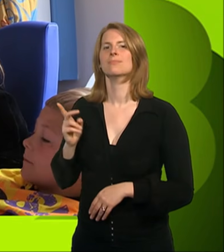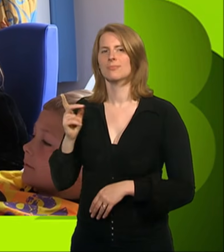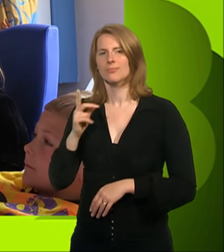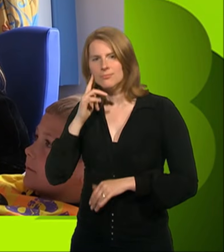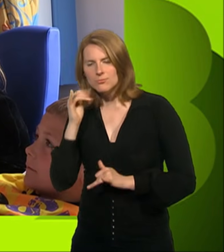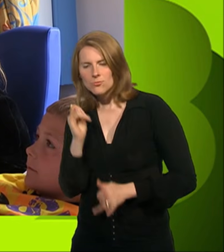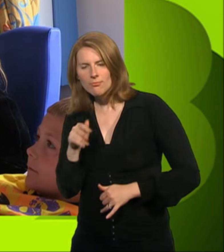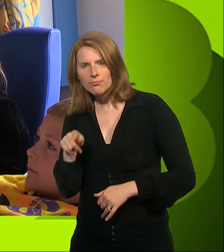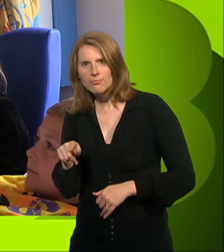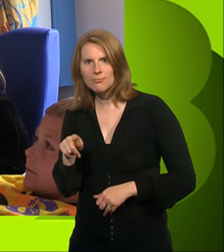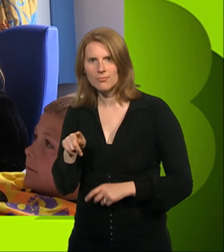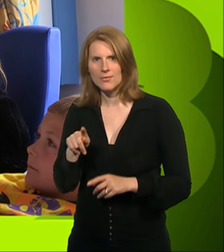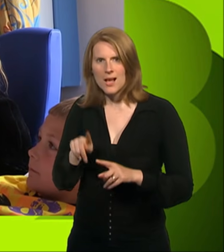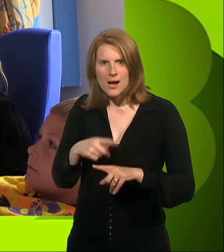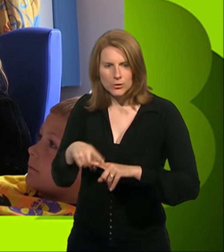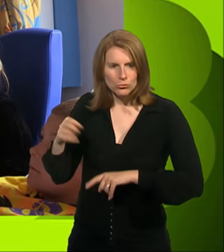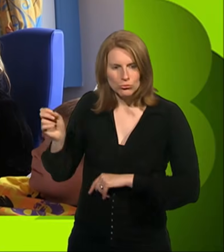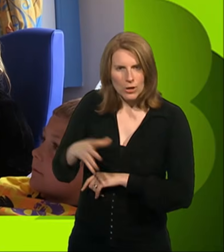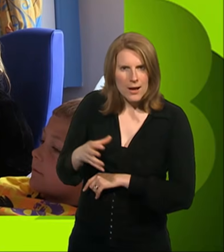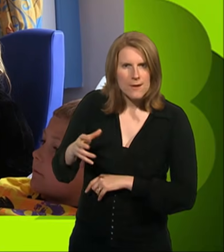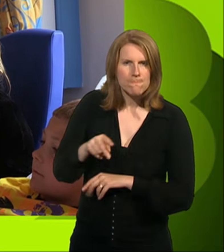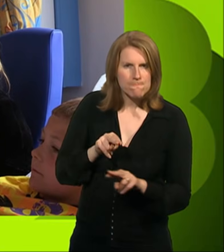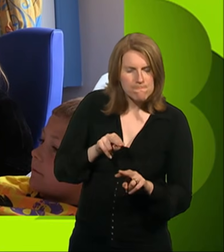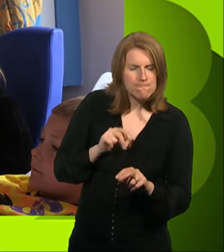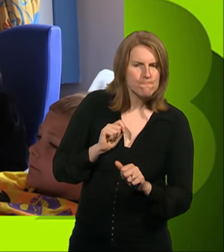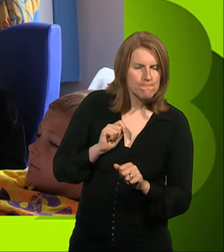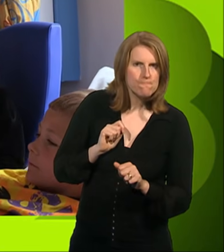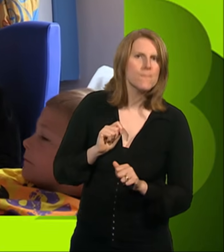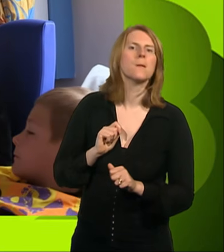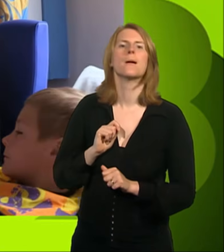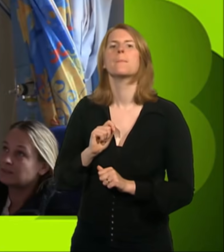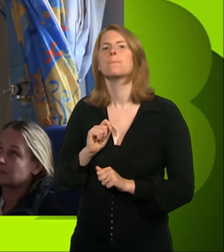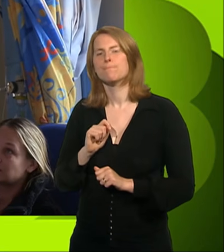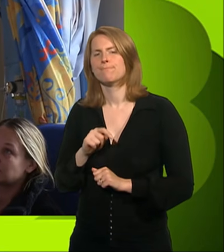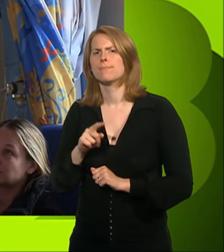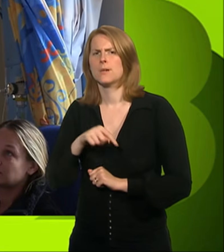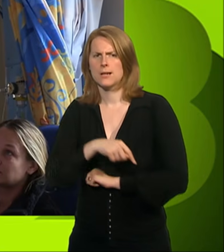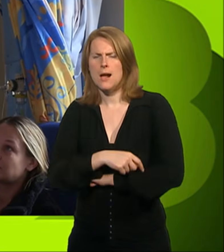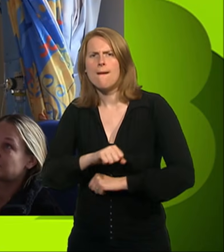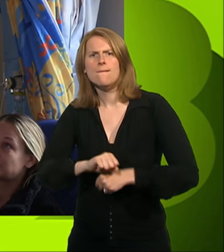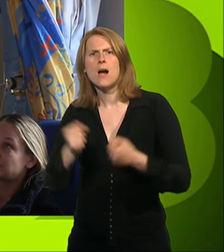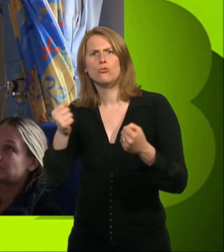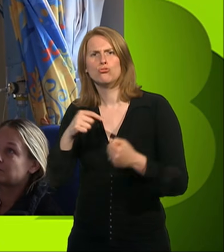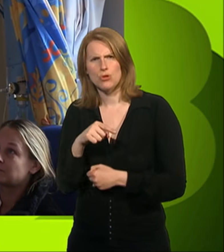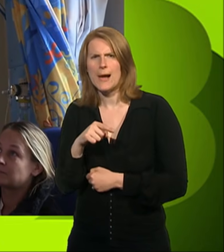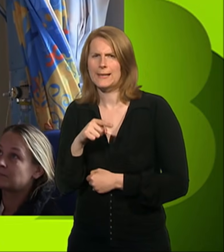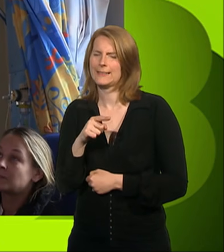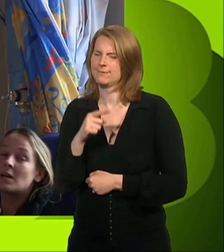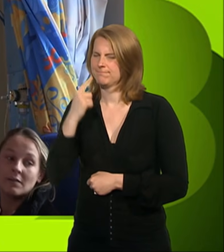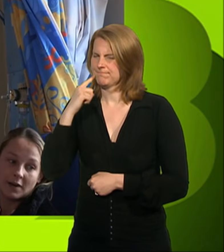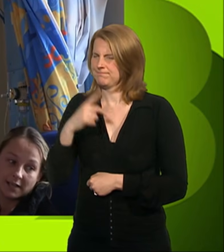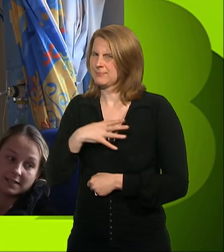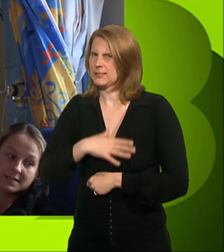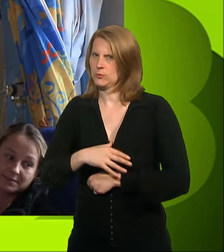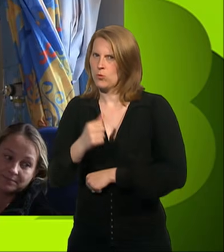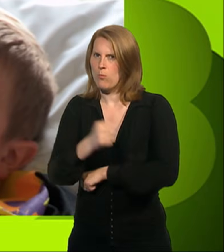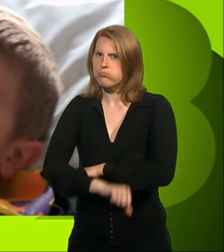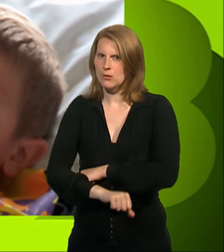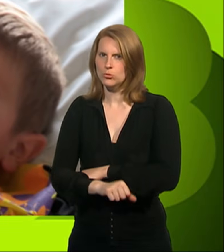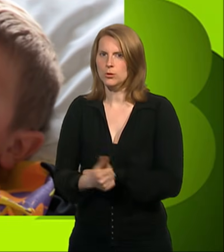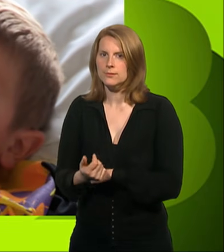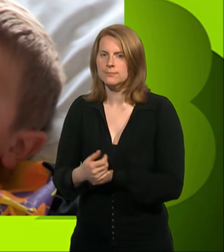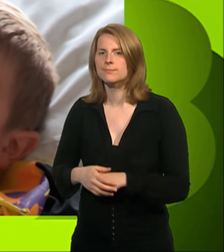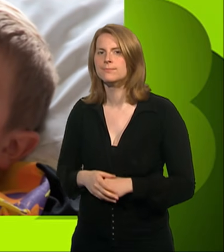He's been looking at the x-rays and has some news. Now, looking at the fracture, I think he's going to need an operation. Right.